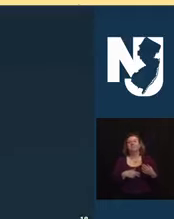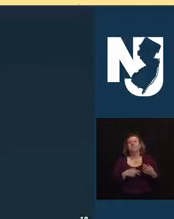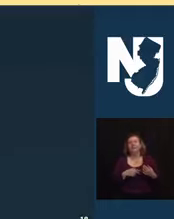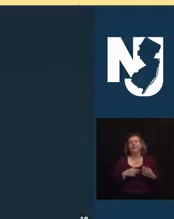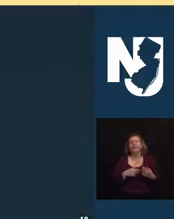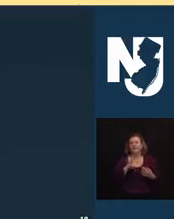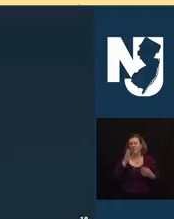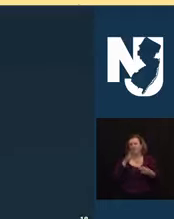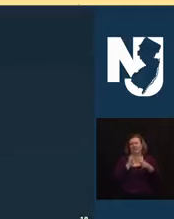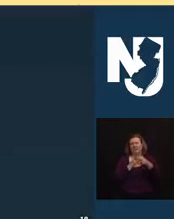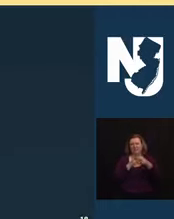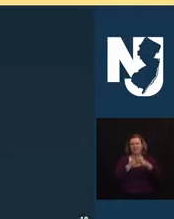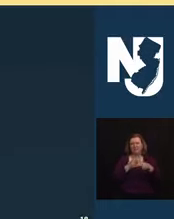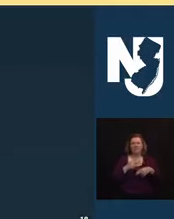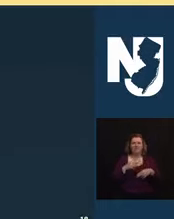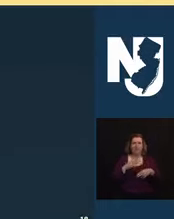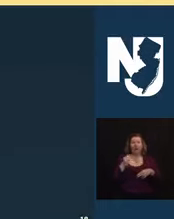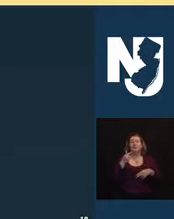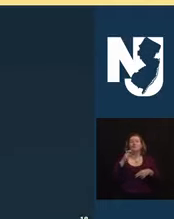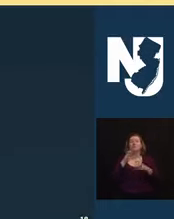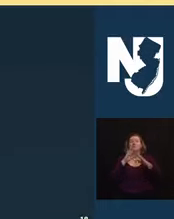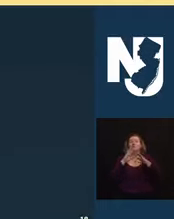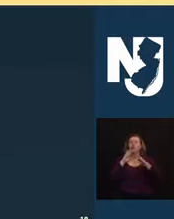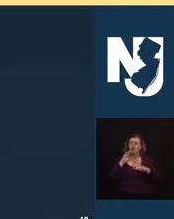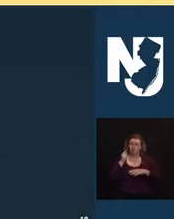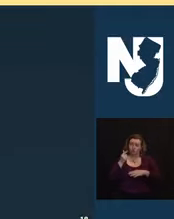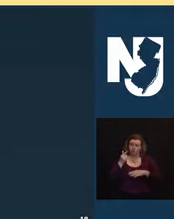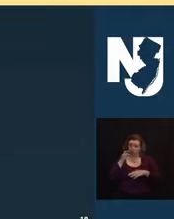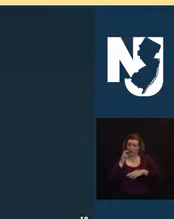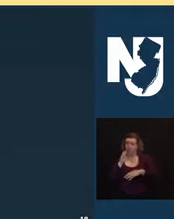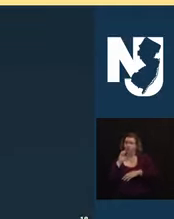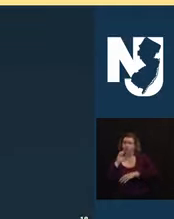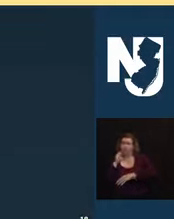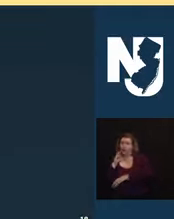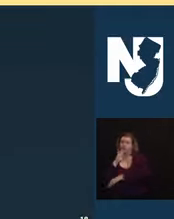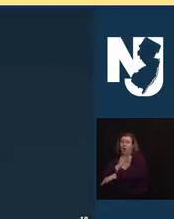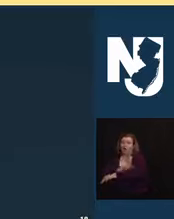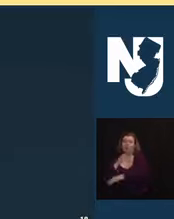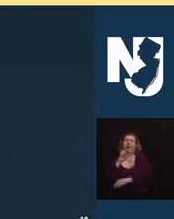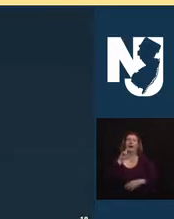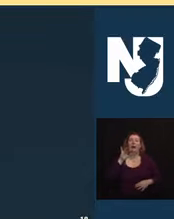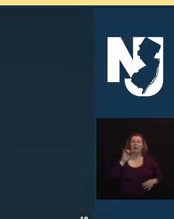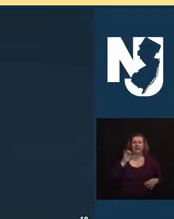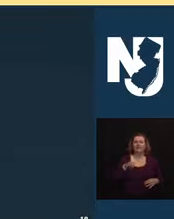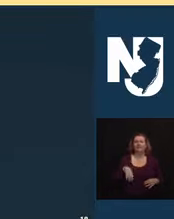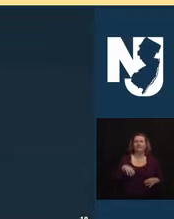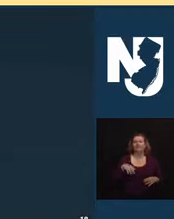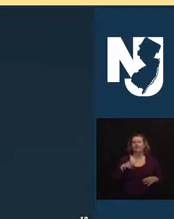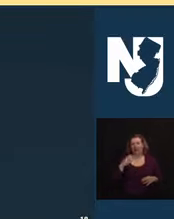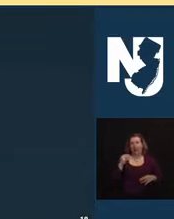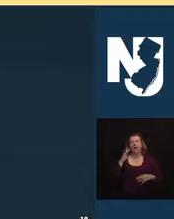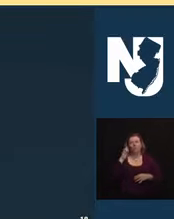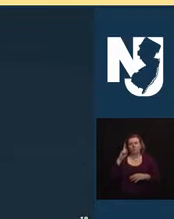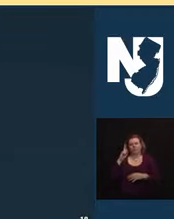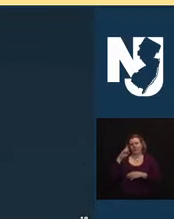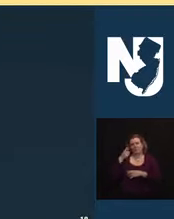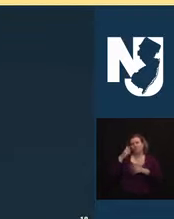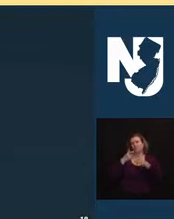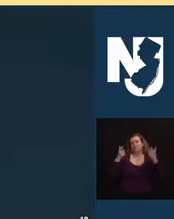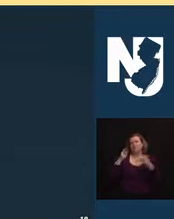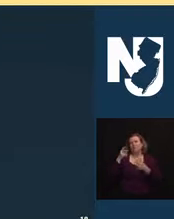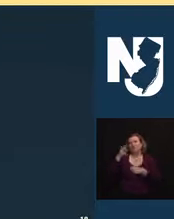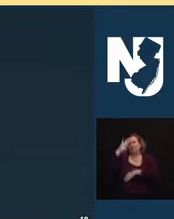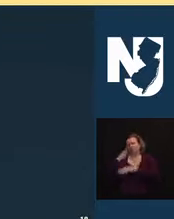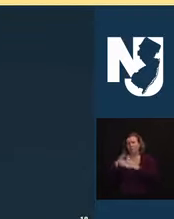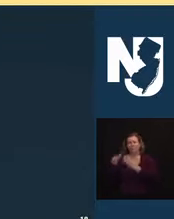and her great-granddaughter, Ellie. Her first great-grandson is expected in May. I had the